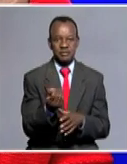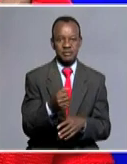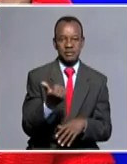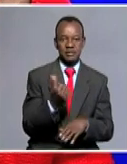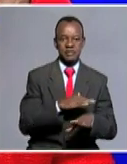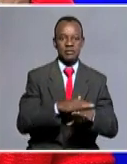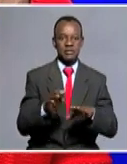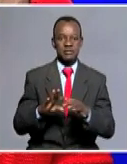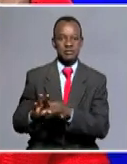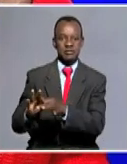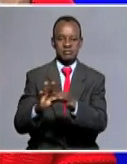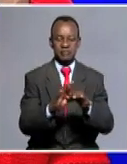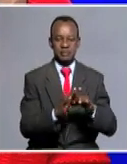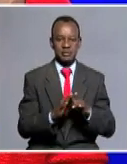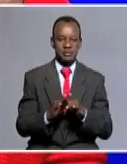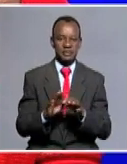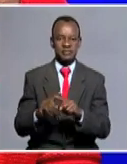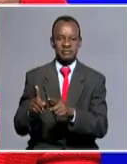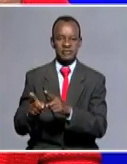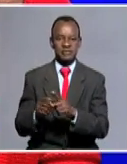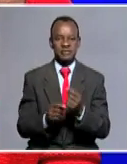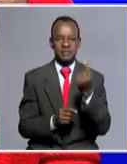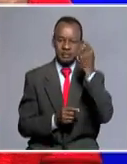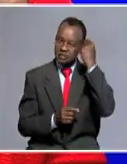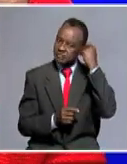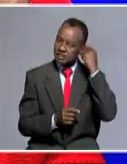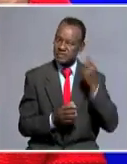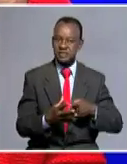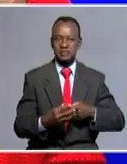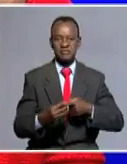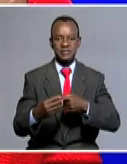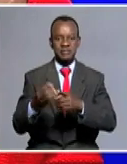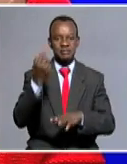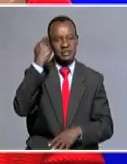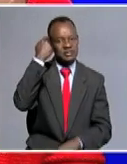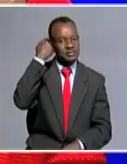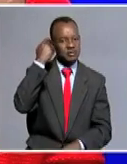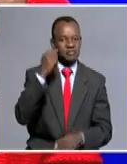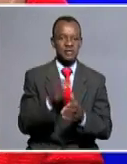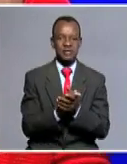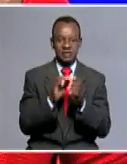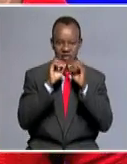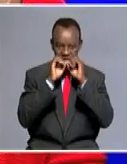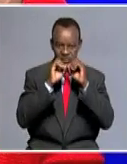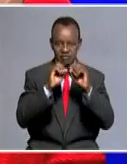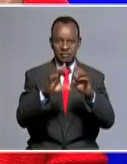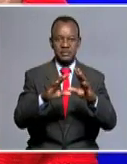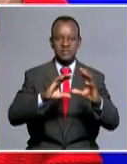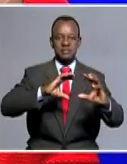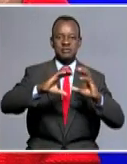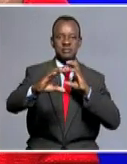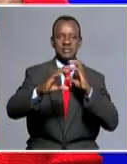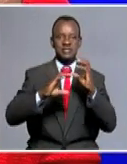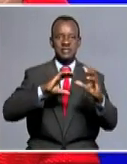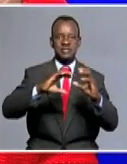partners, with the ministry. We work very closely with the Ministry of Information and Communication Technology, but also every other partner that